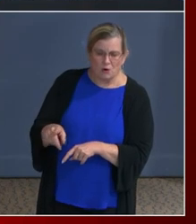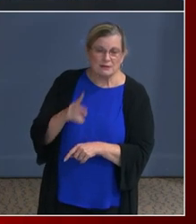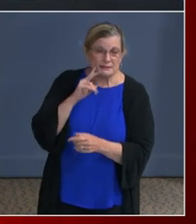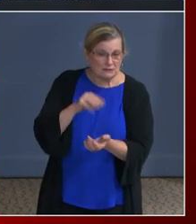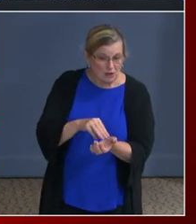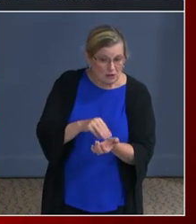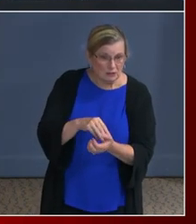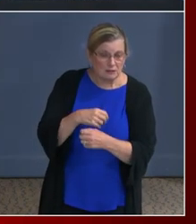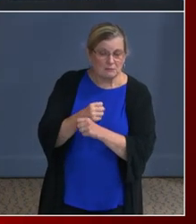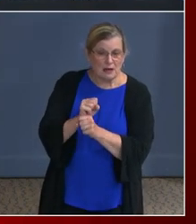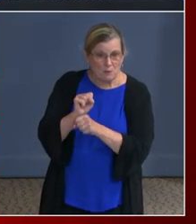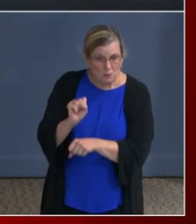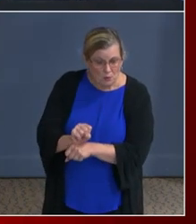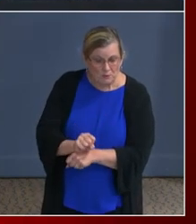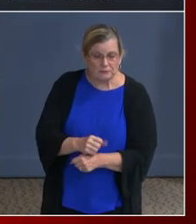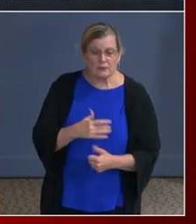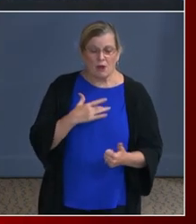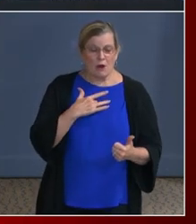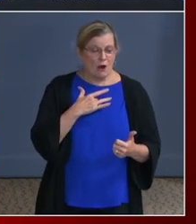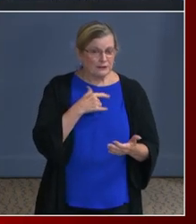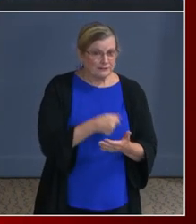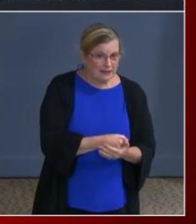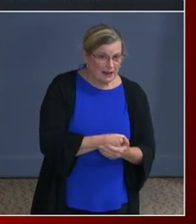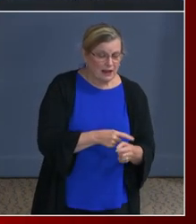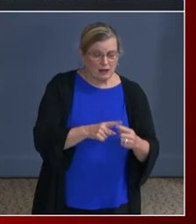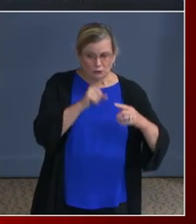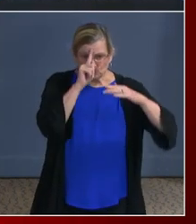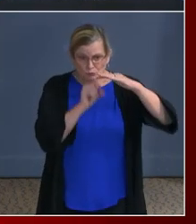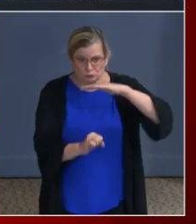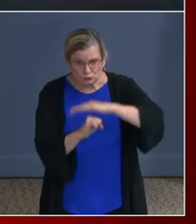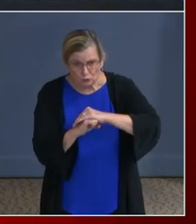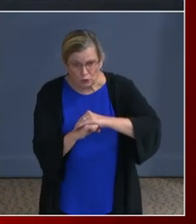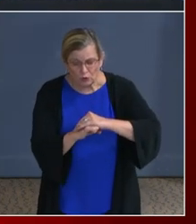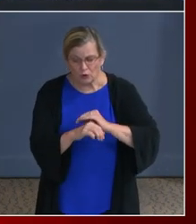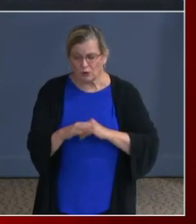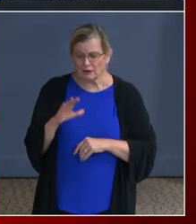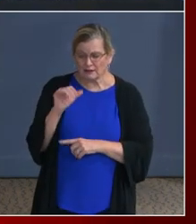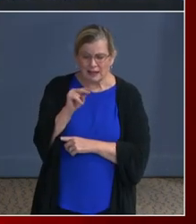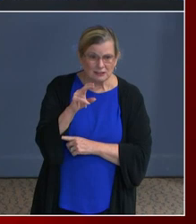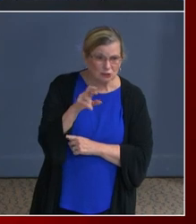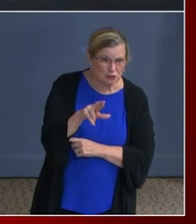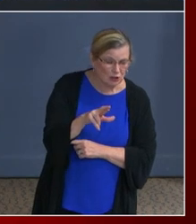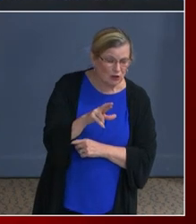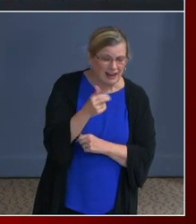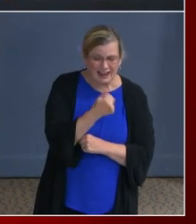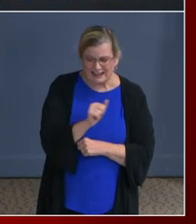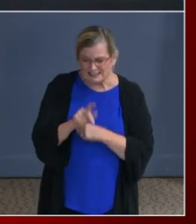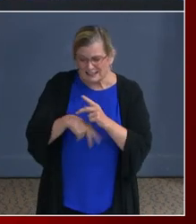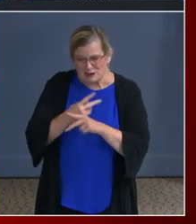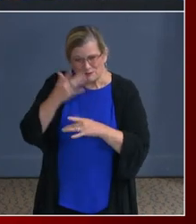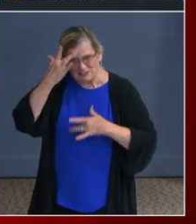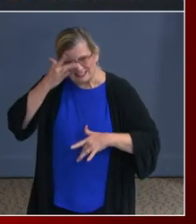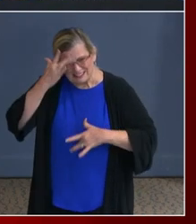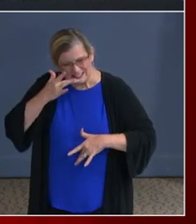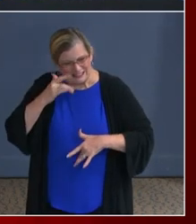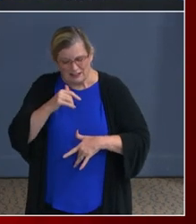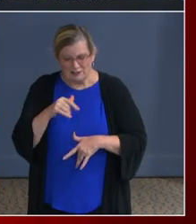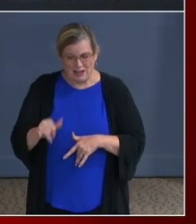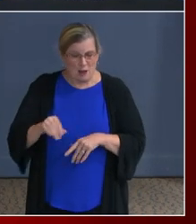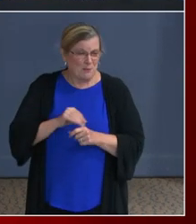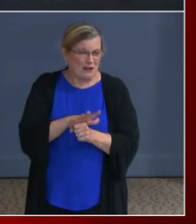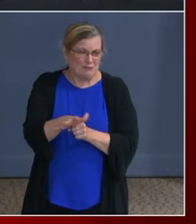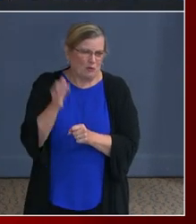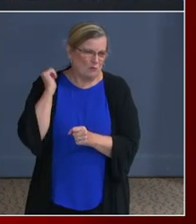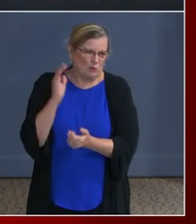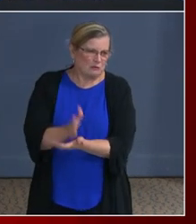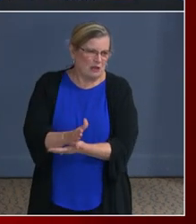strokes, cancer, and all sorts of other diseases don't stop during a pandemic. So please don't